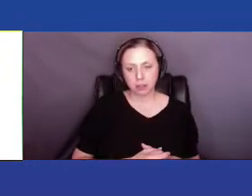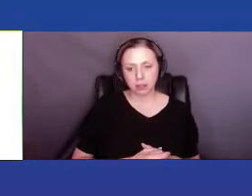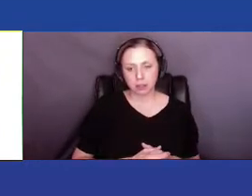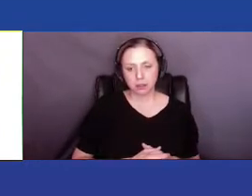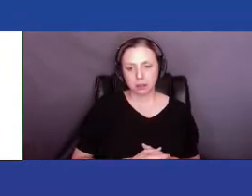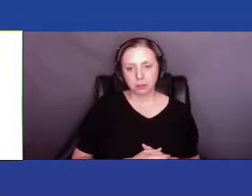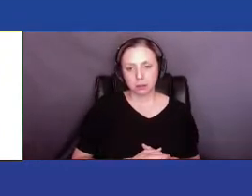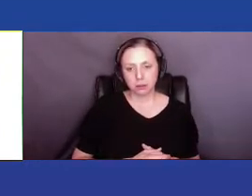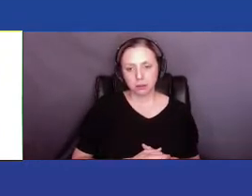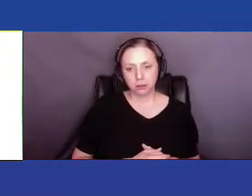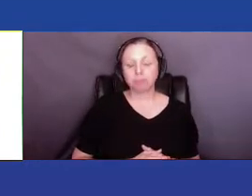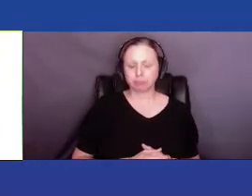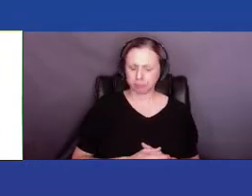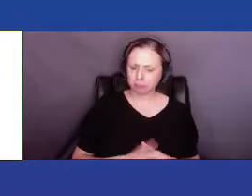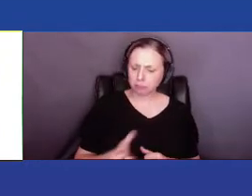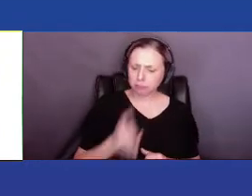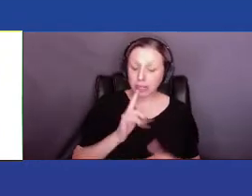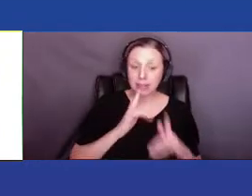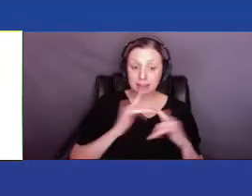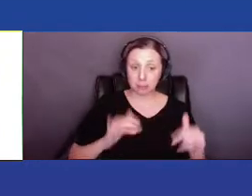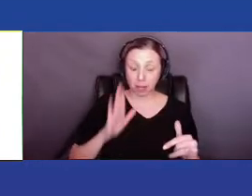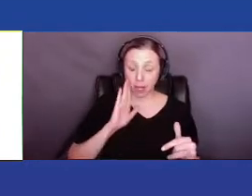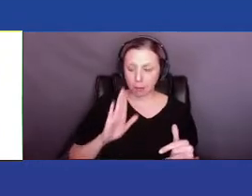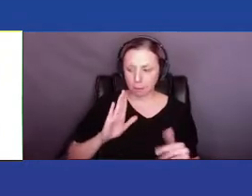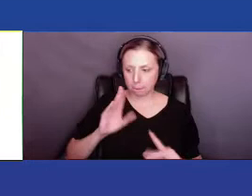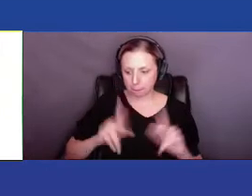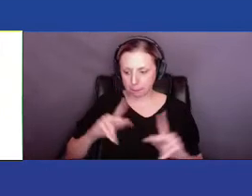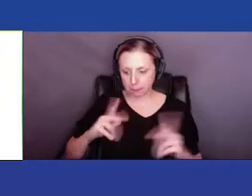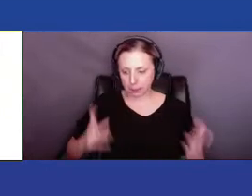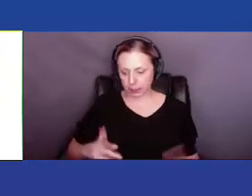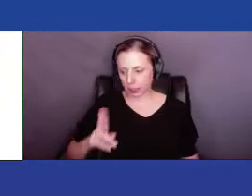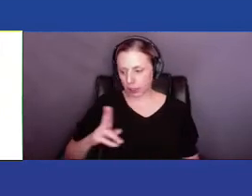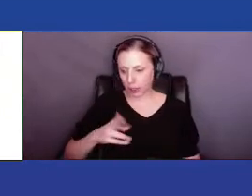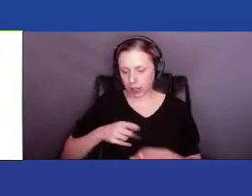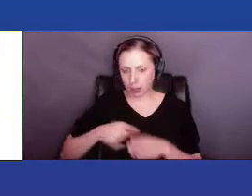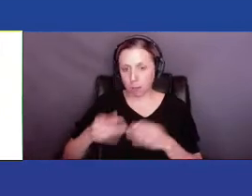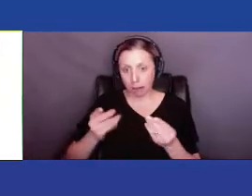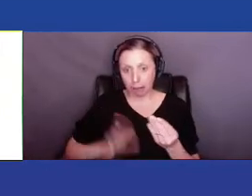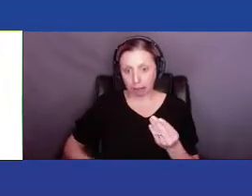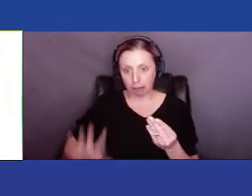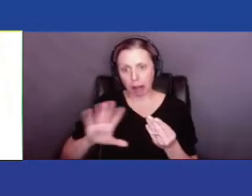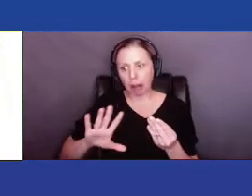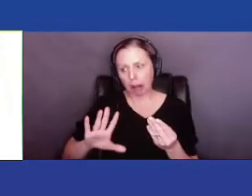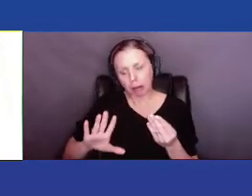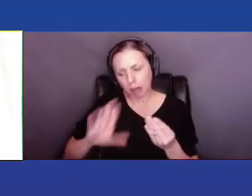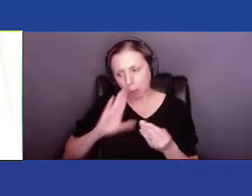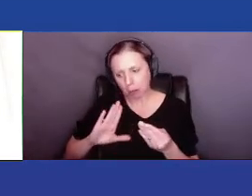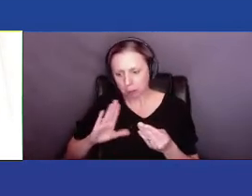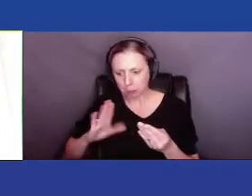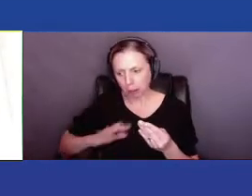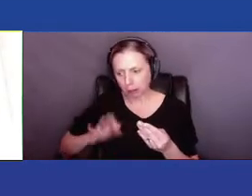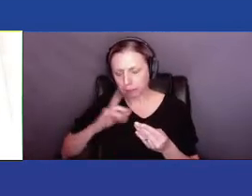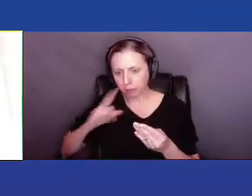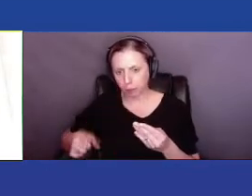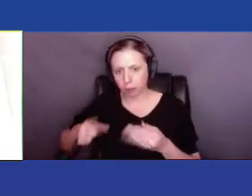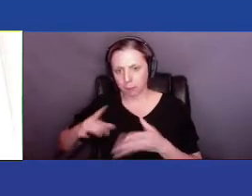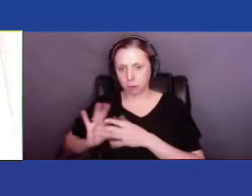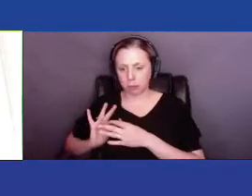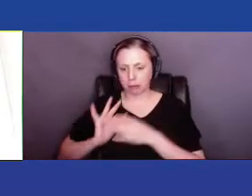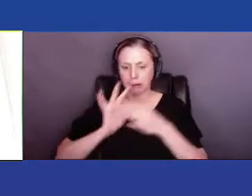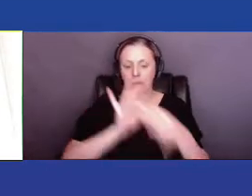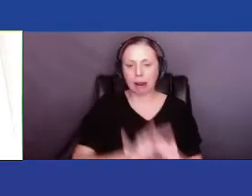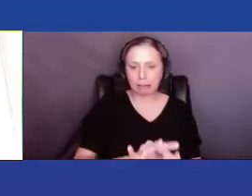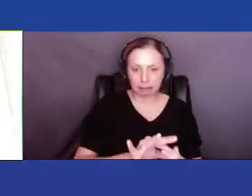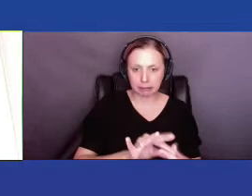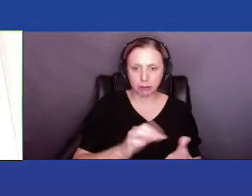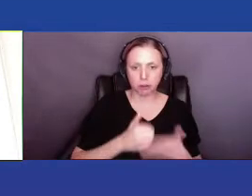it would be in the interest of people in the mainland to be more connected with the issues and organizing that's happening there. And so